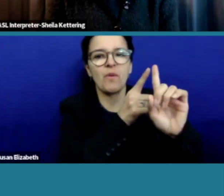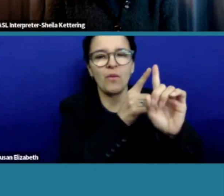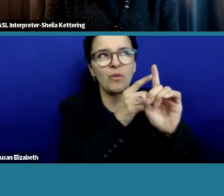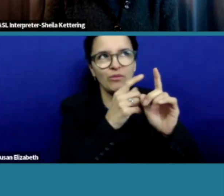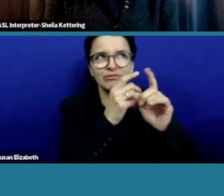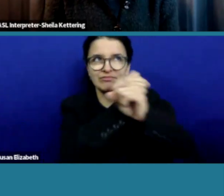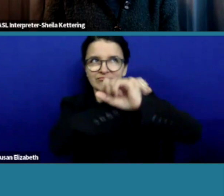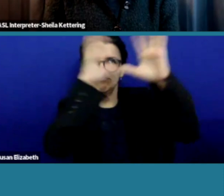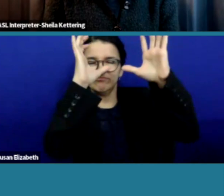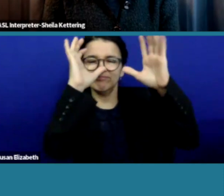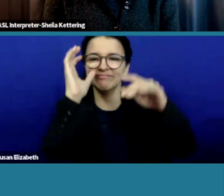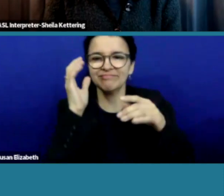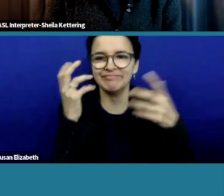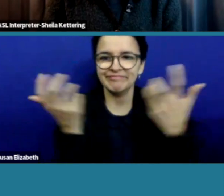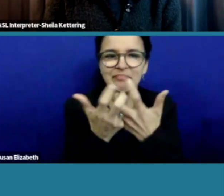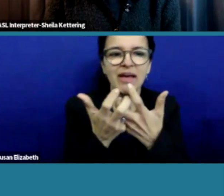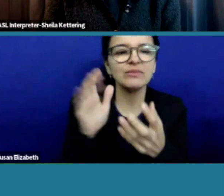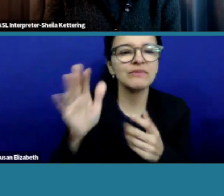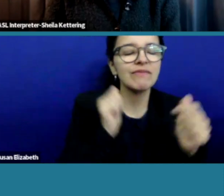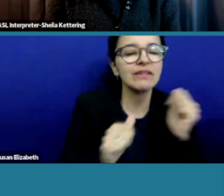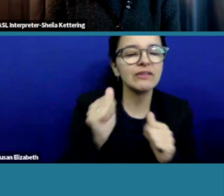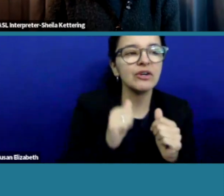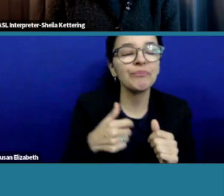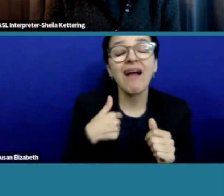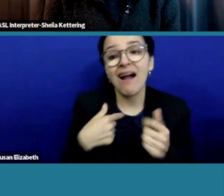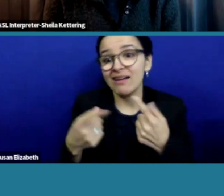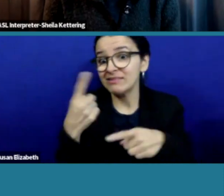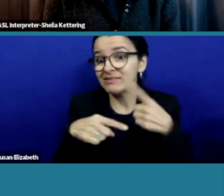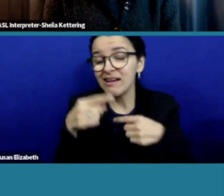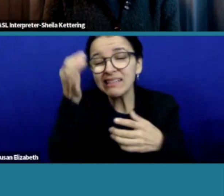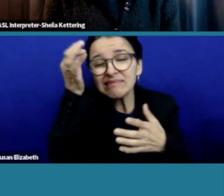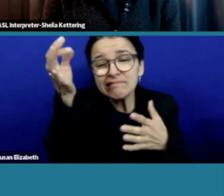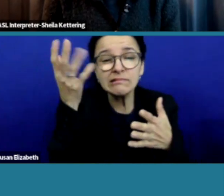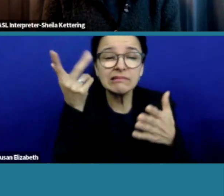audience. And that is the goal for the DASL.